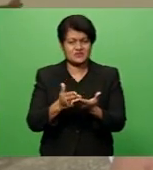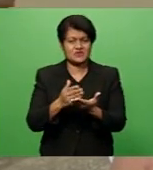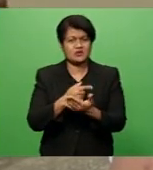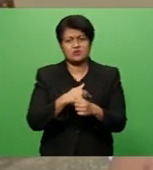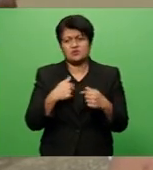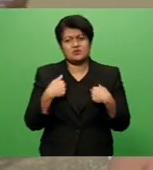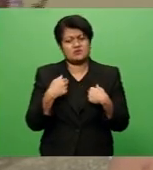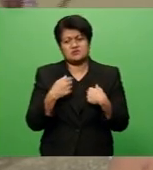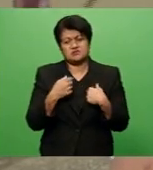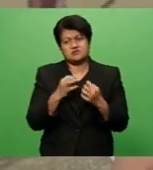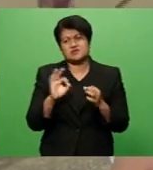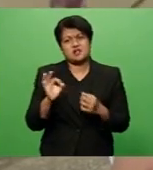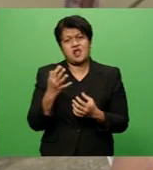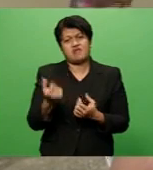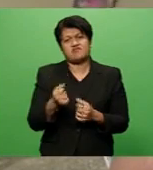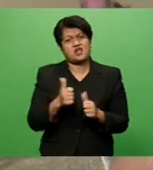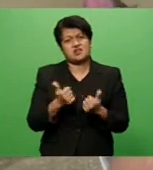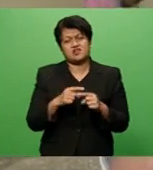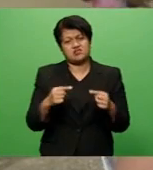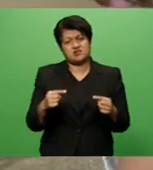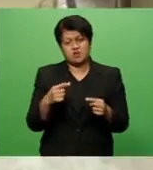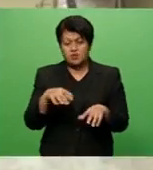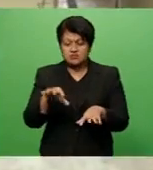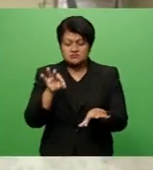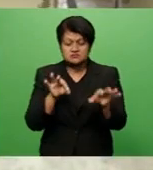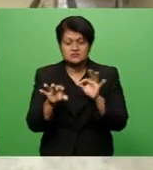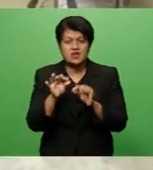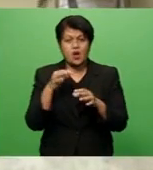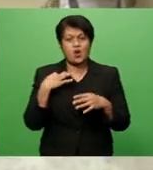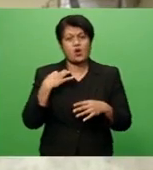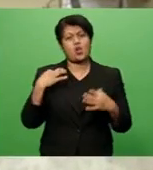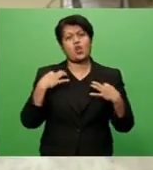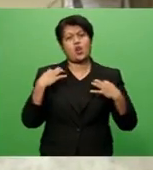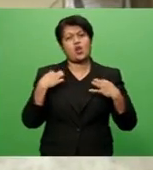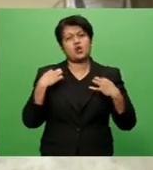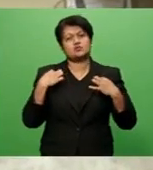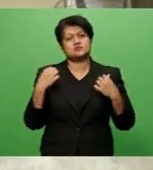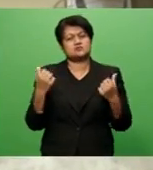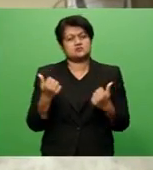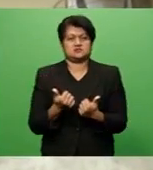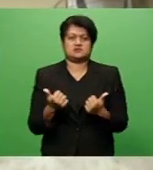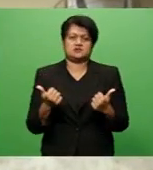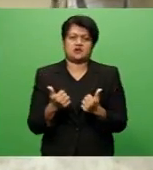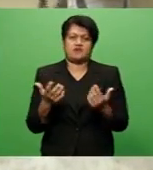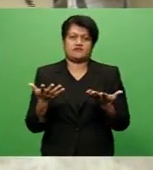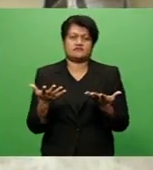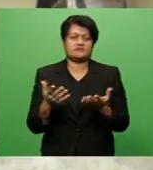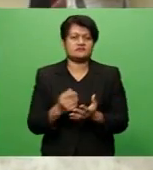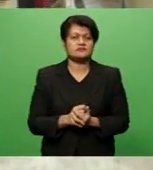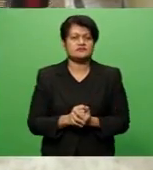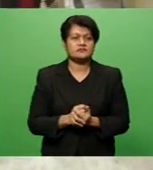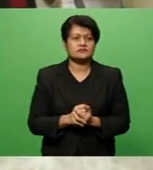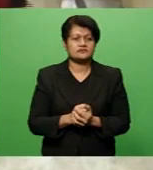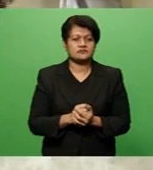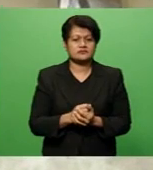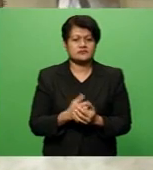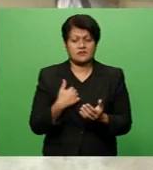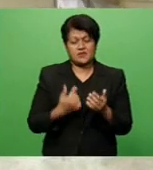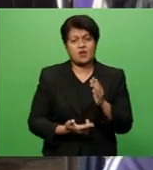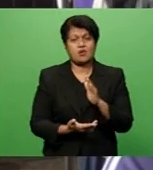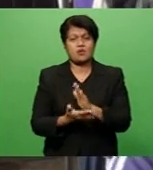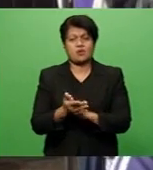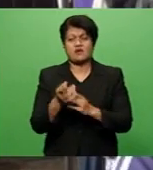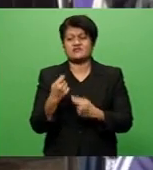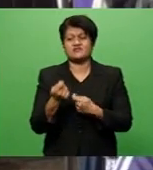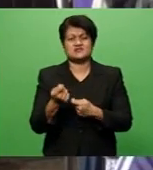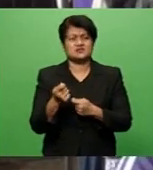get anything. Like, we just pick up some clothes and all. That's the only one that we are having right now. Like, I went to fishing. The small